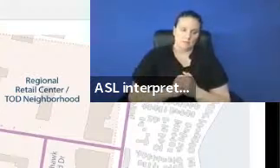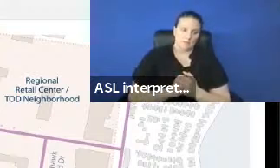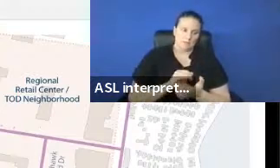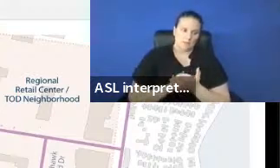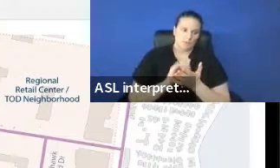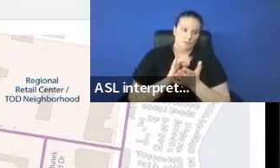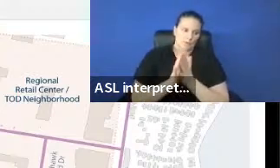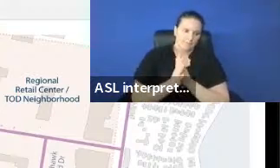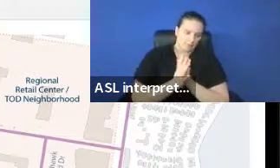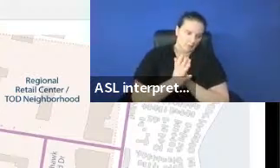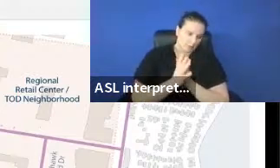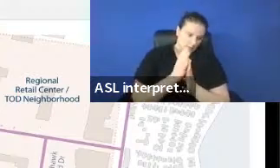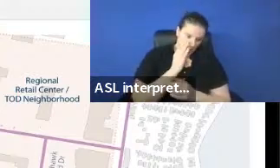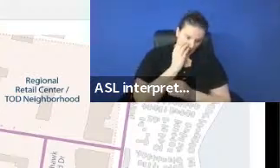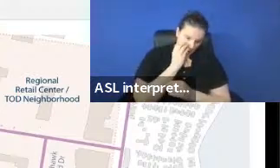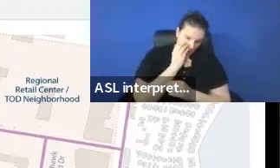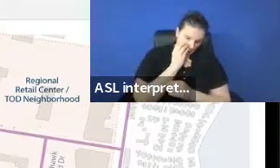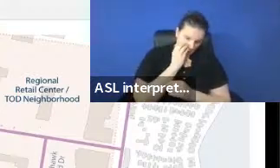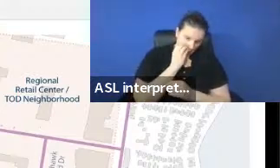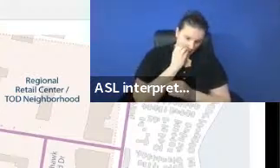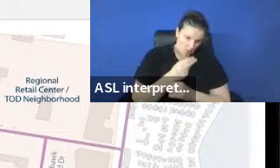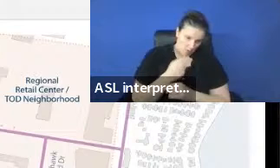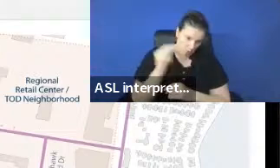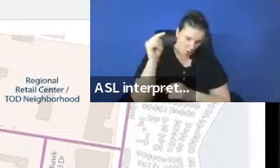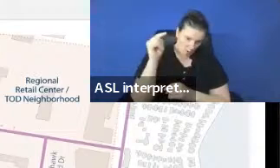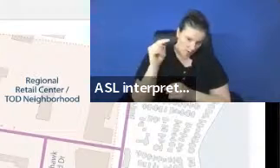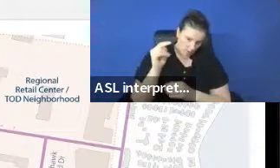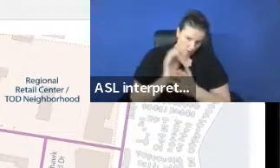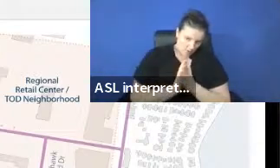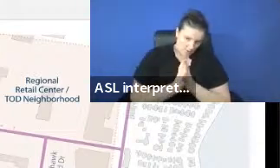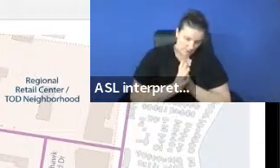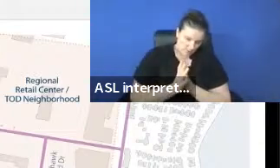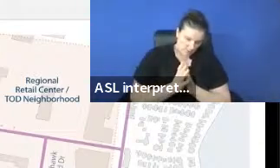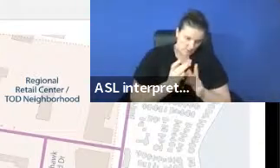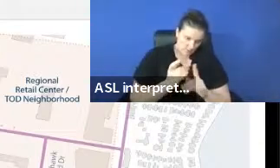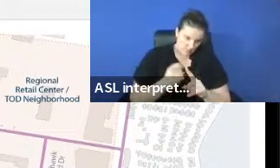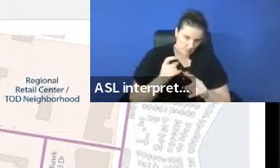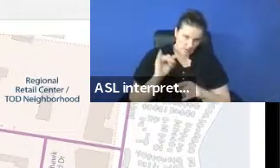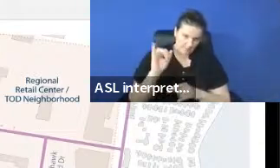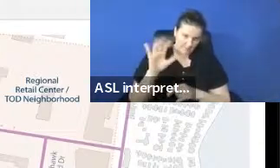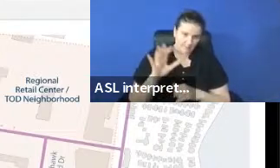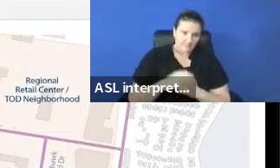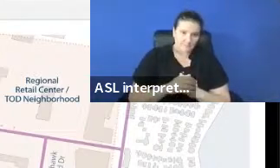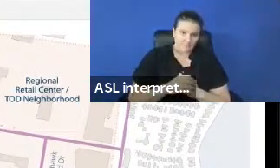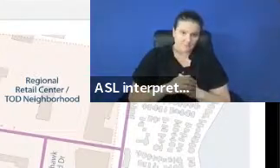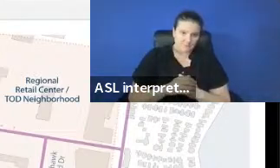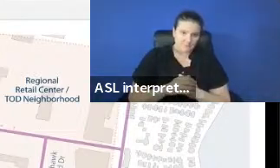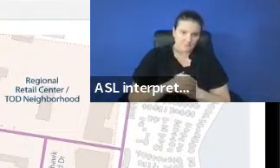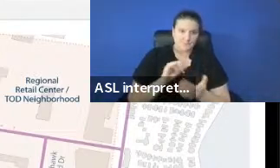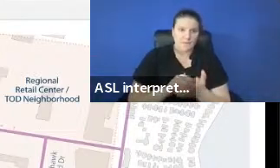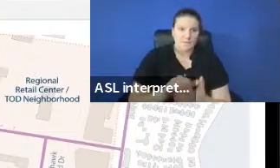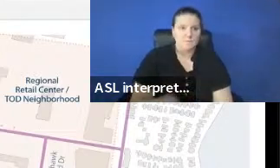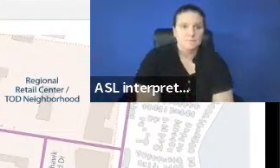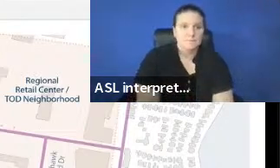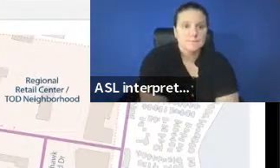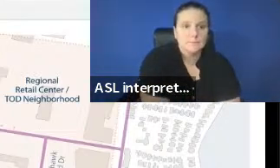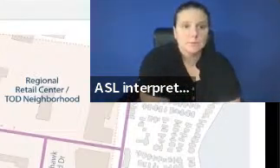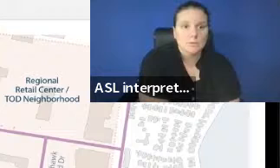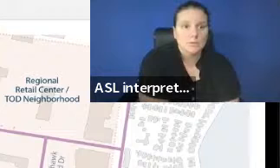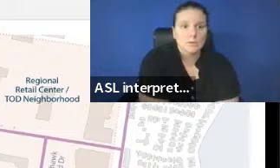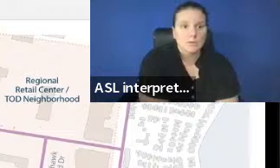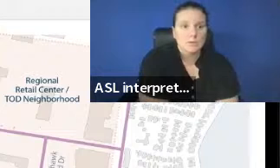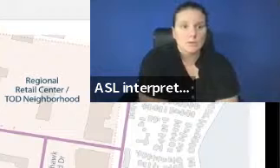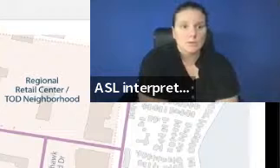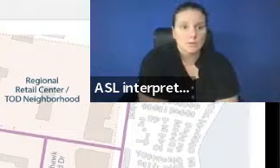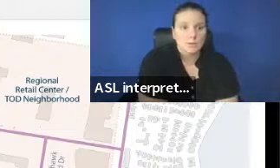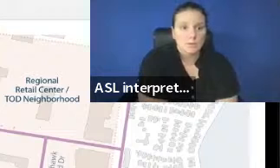traffic, northbound traffic coming off of I-5 would get off on Jansen